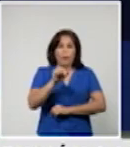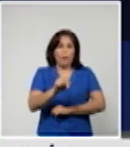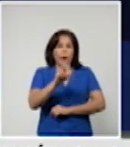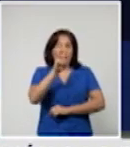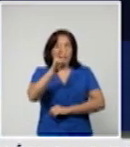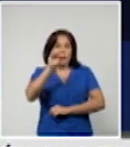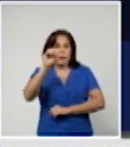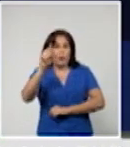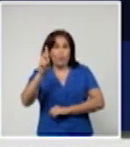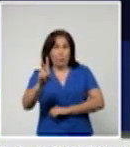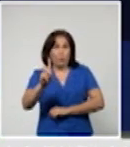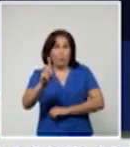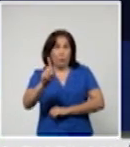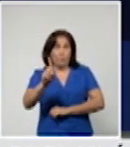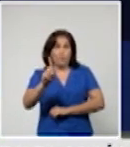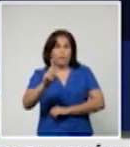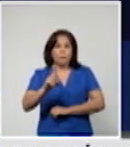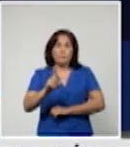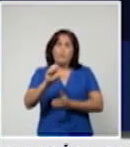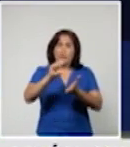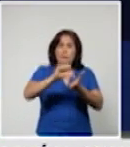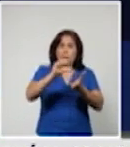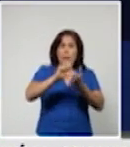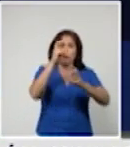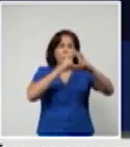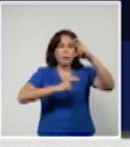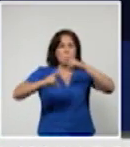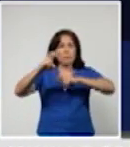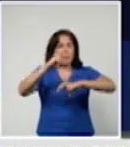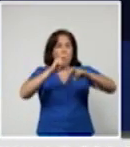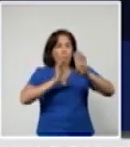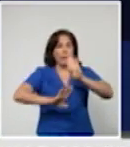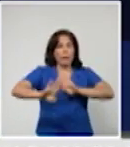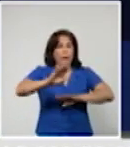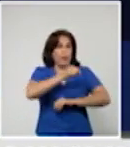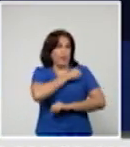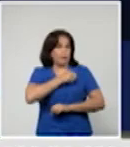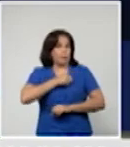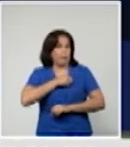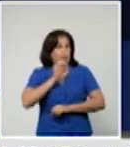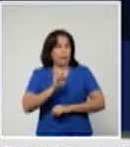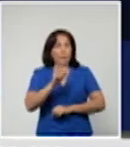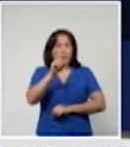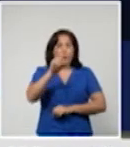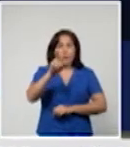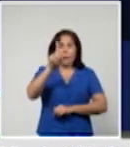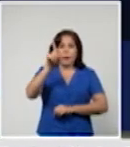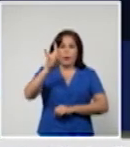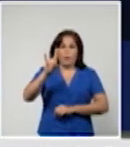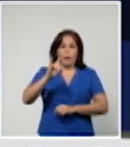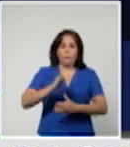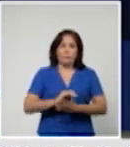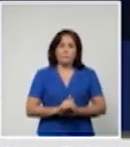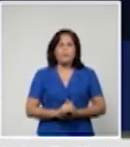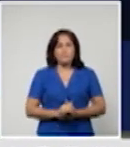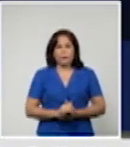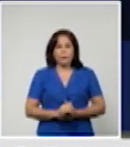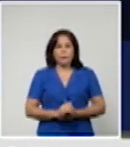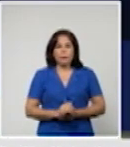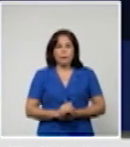and Biotechnology Center Lab, 301 in the Hermanos and Mujeres Hospital Laboratory,